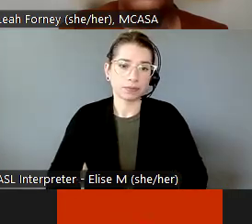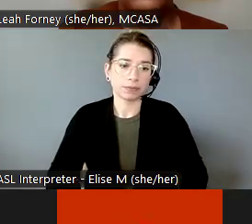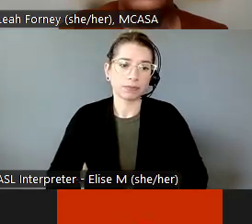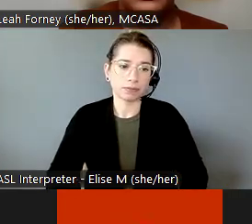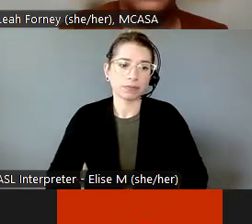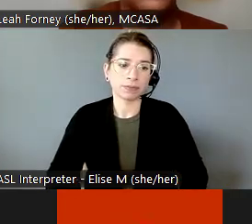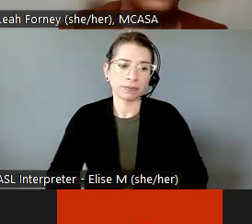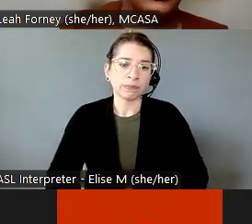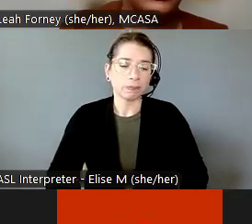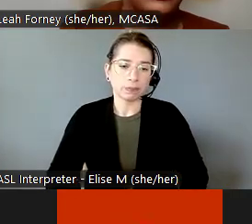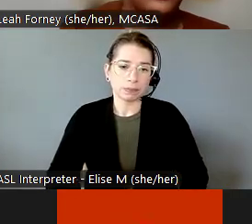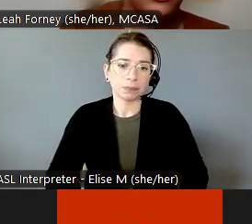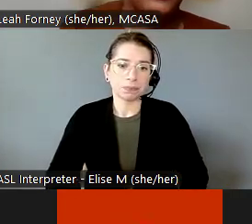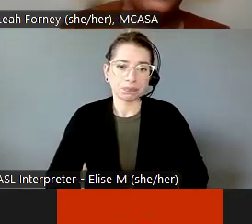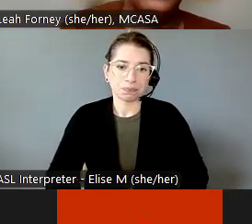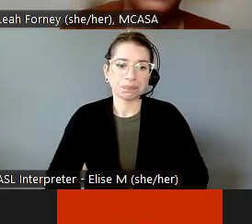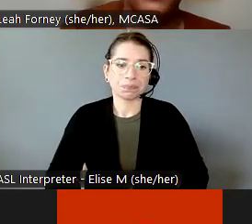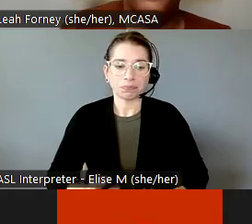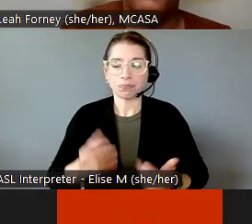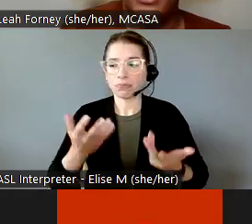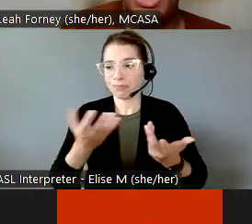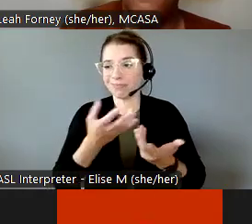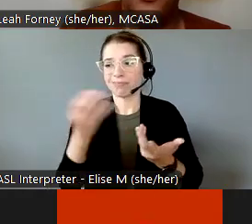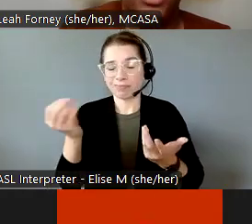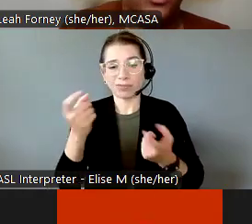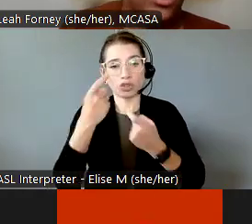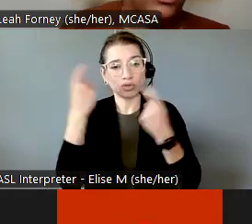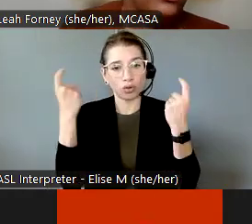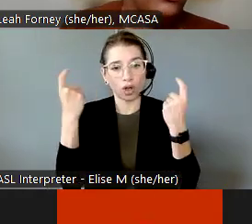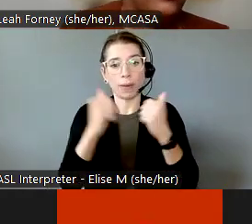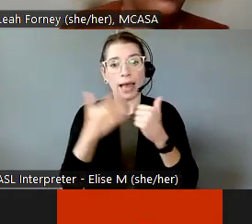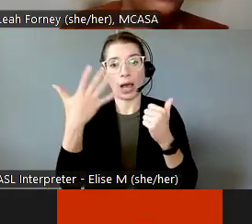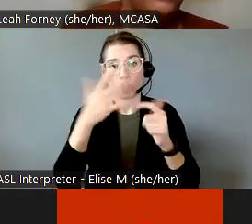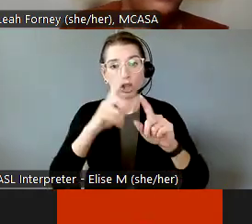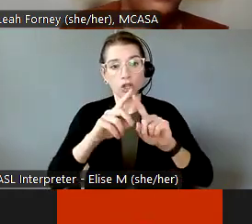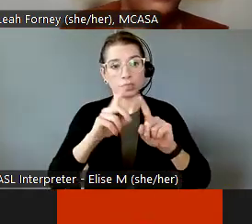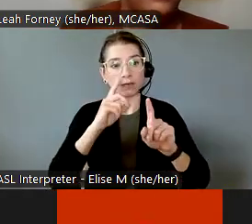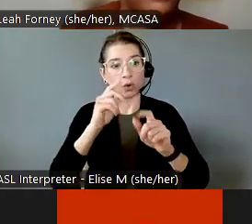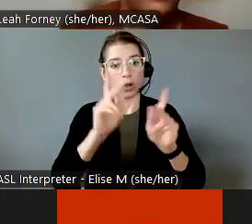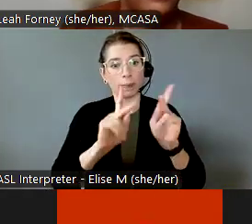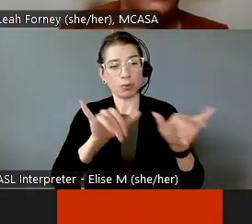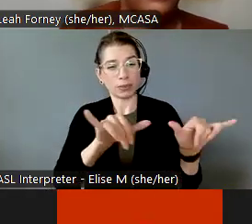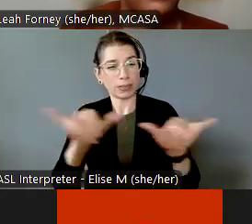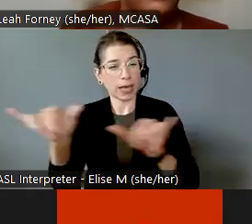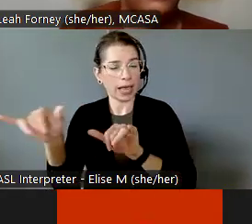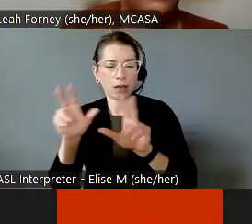It can also look like understanding that trauma looks different for everyone.